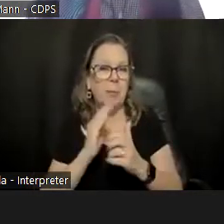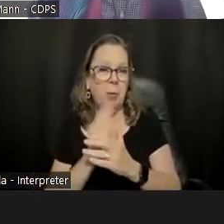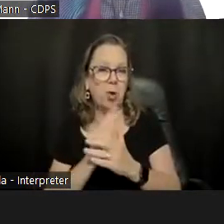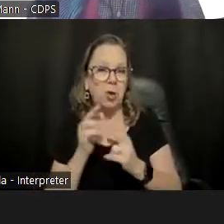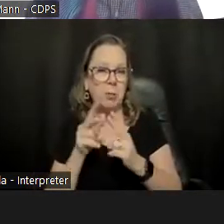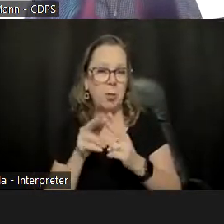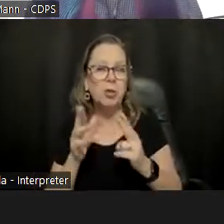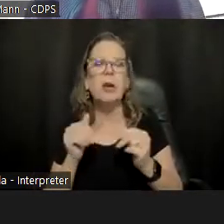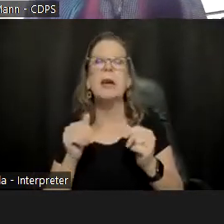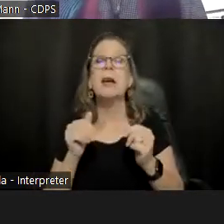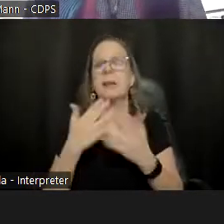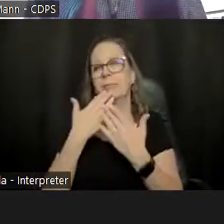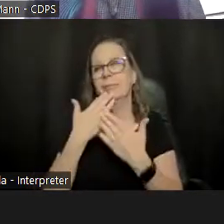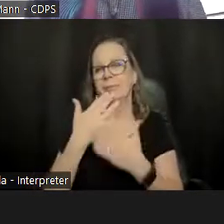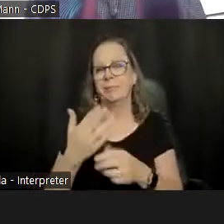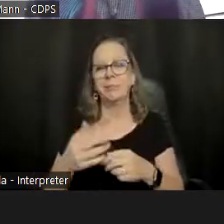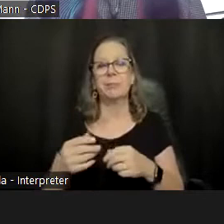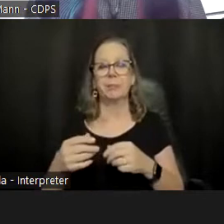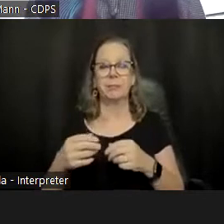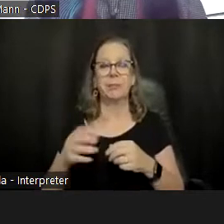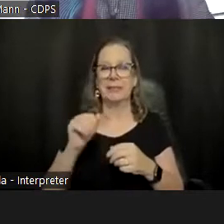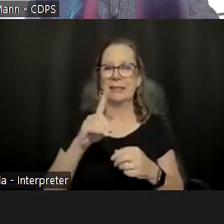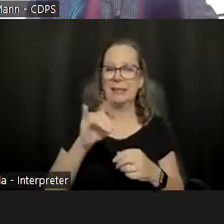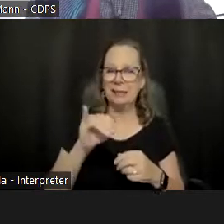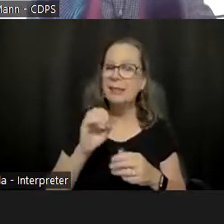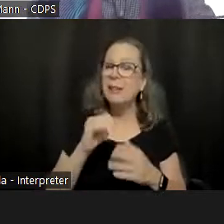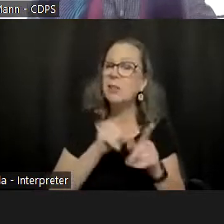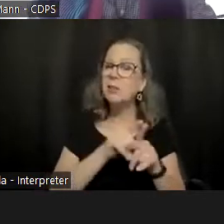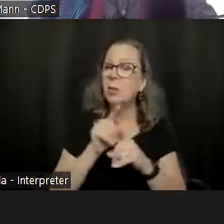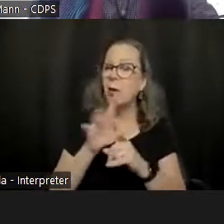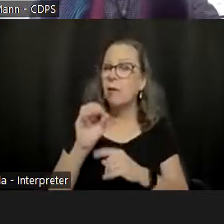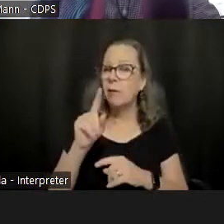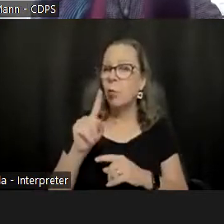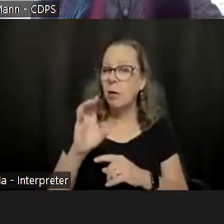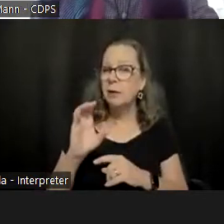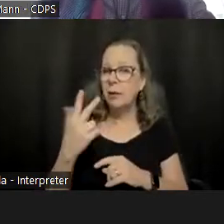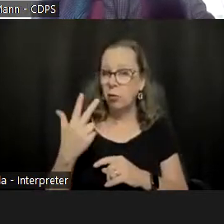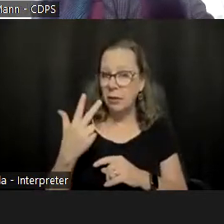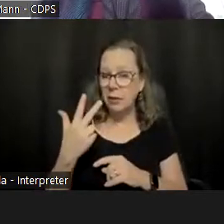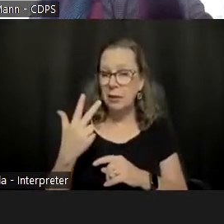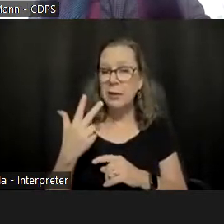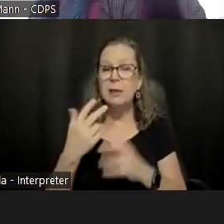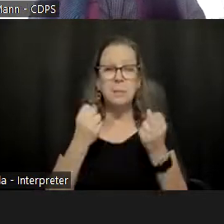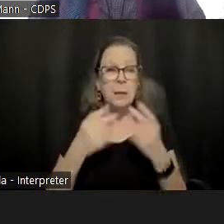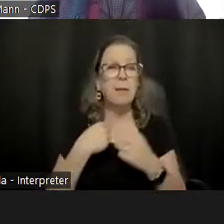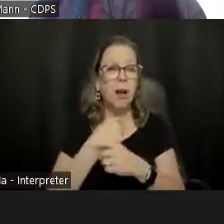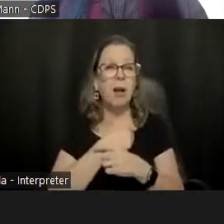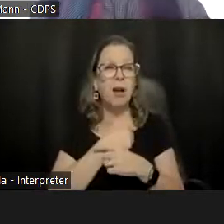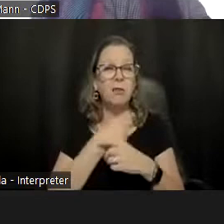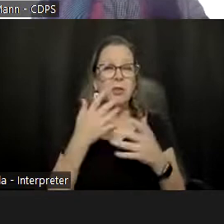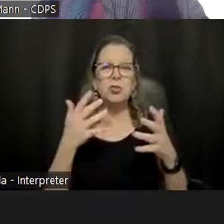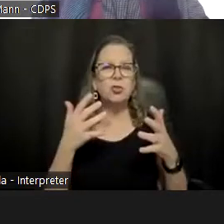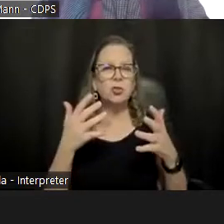you. That is also a 501c3. And many of us already